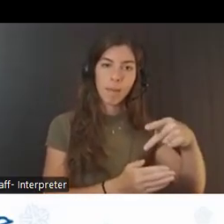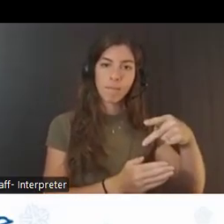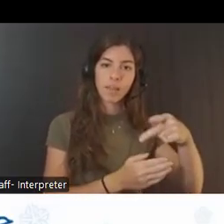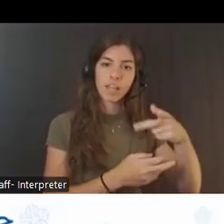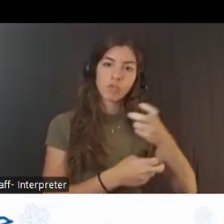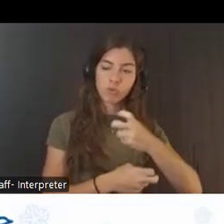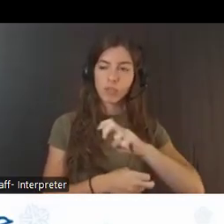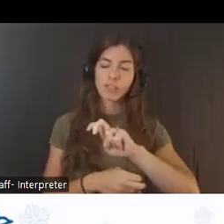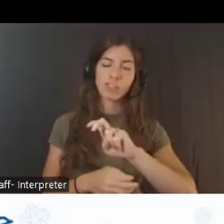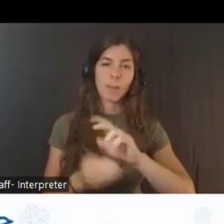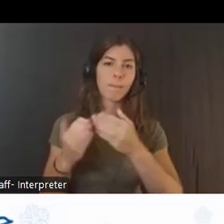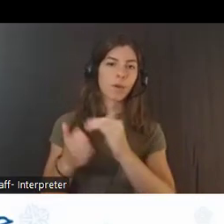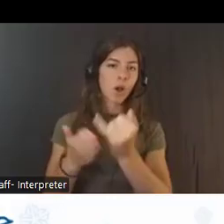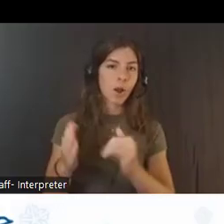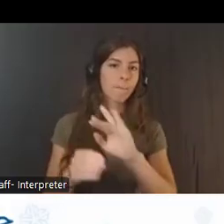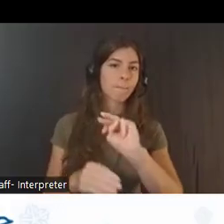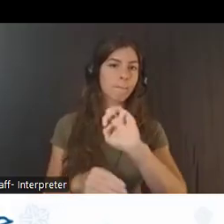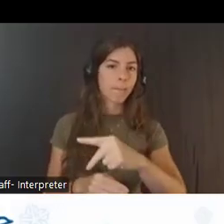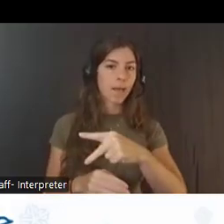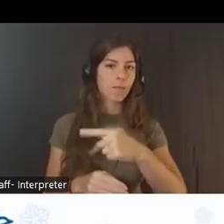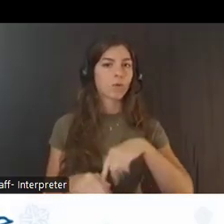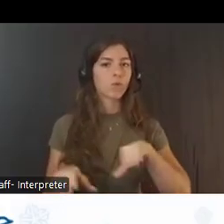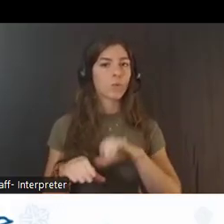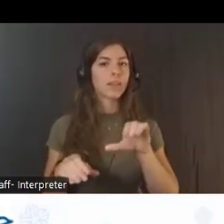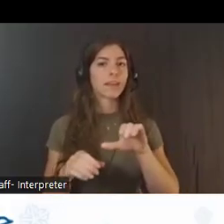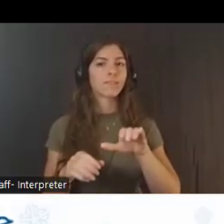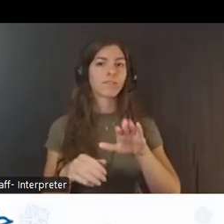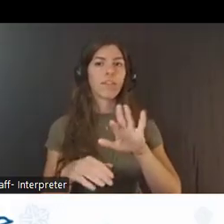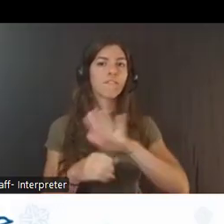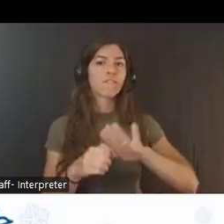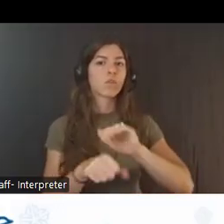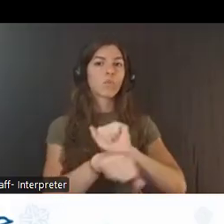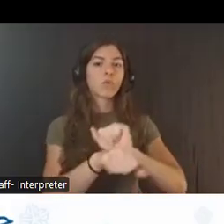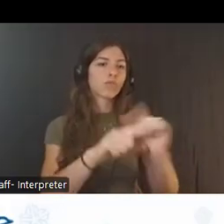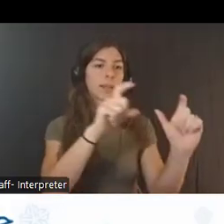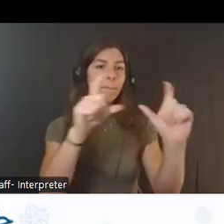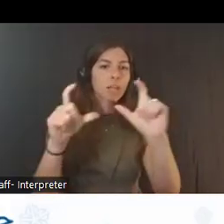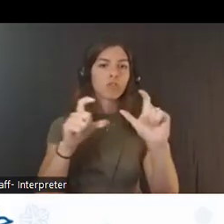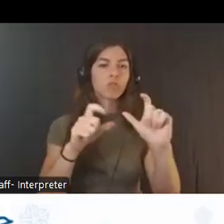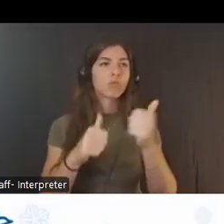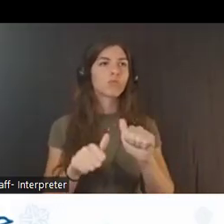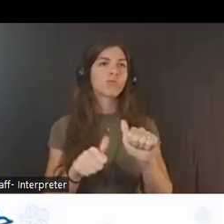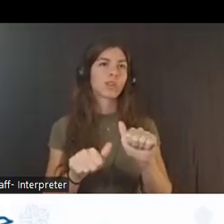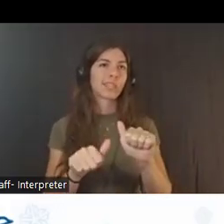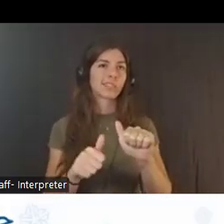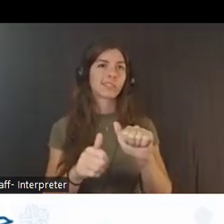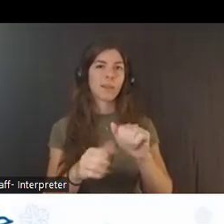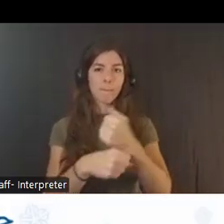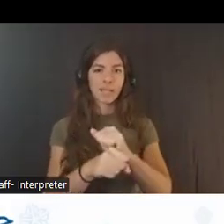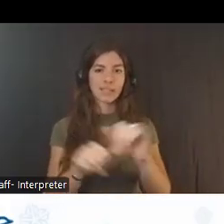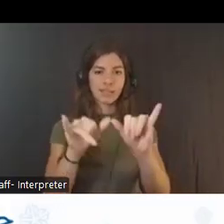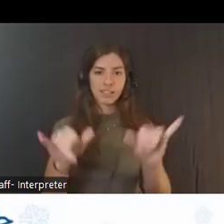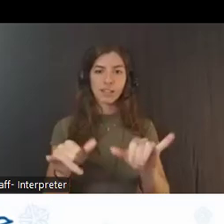art map, when we were doing field work and taking pictures, we were trying to create a system where we could kind of log what condition it was